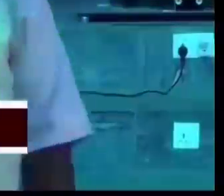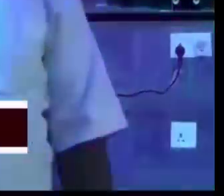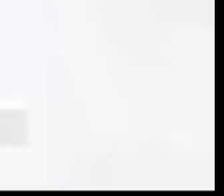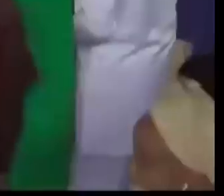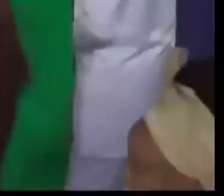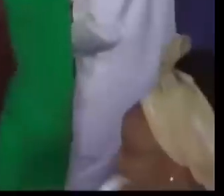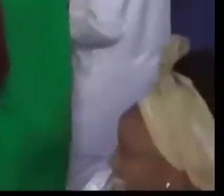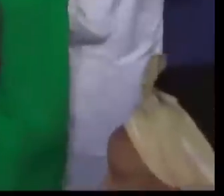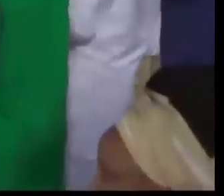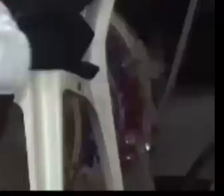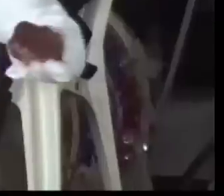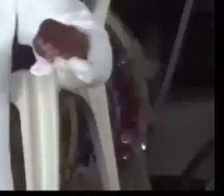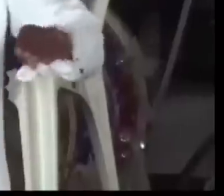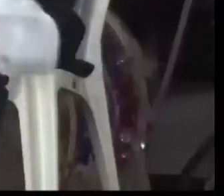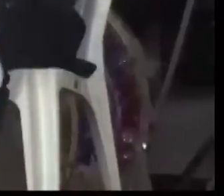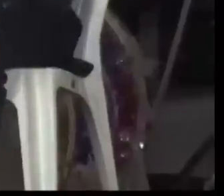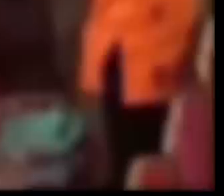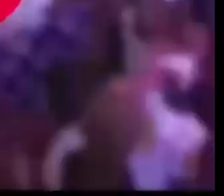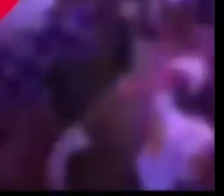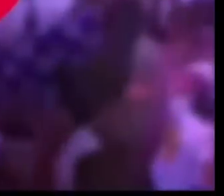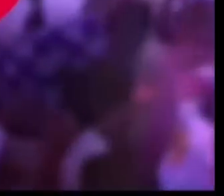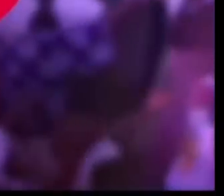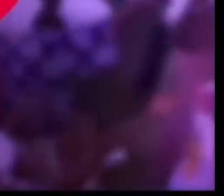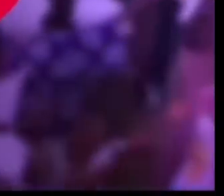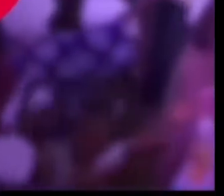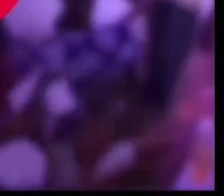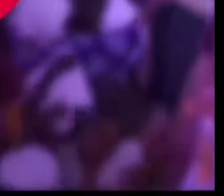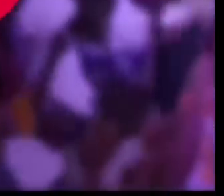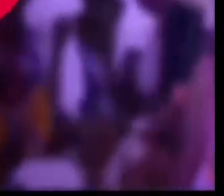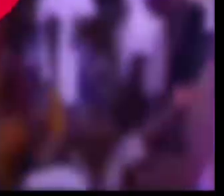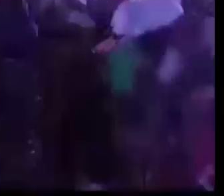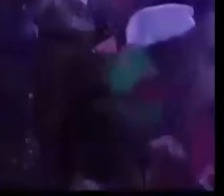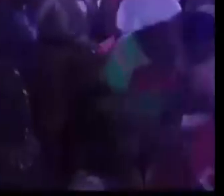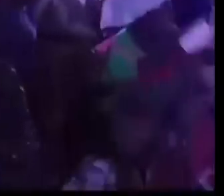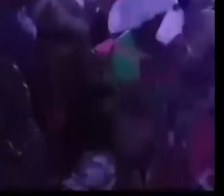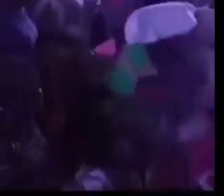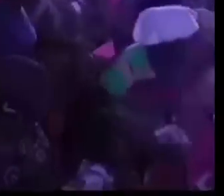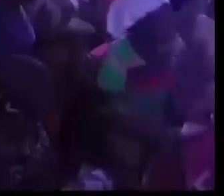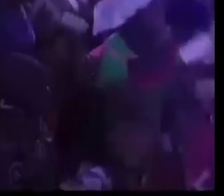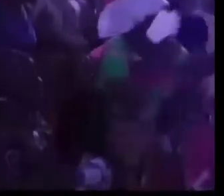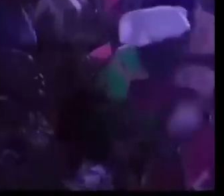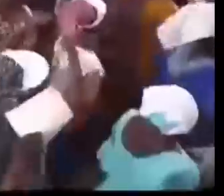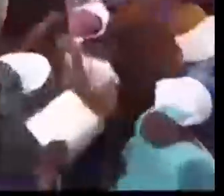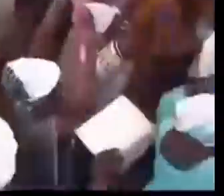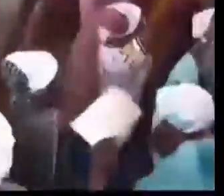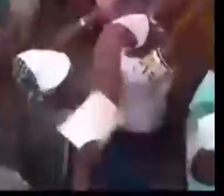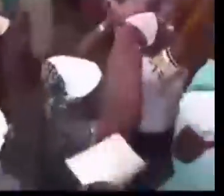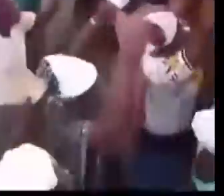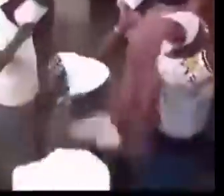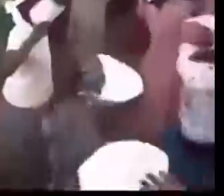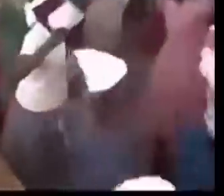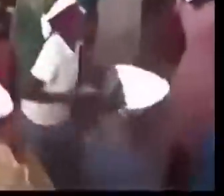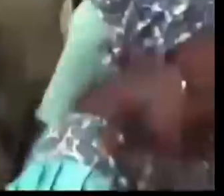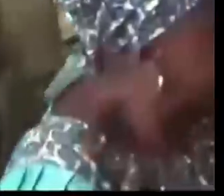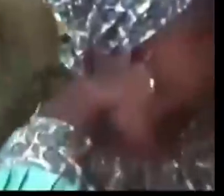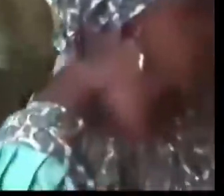Mustafa Shishabara. Offering lona to shout out to ninu yin. Lojo Friday, 18th August. Latago mesale 9 p.m. Ise agbara bi ti